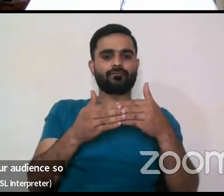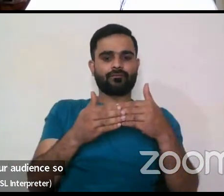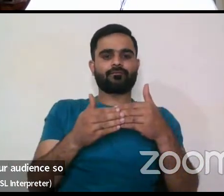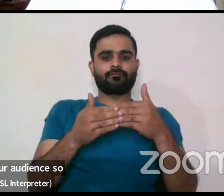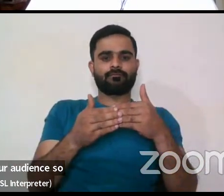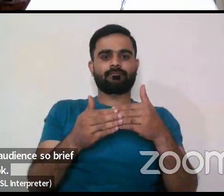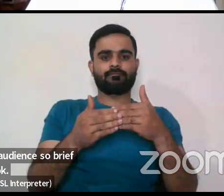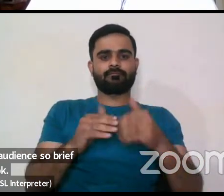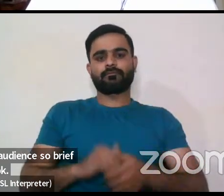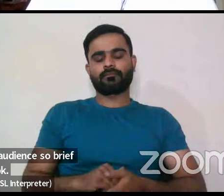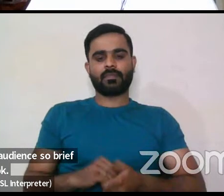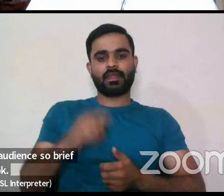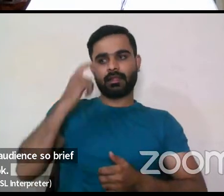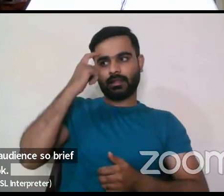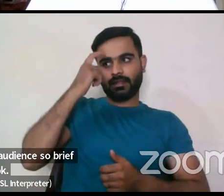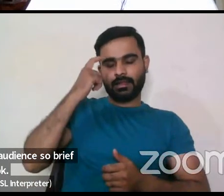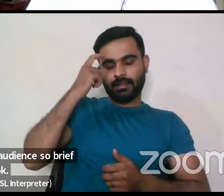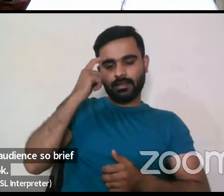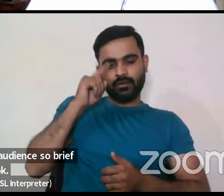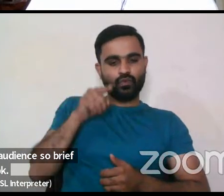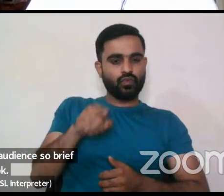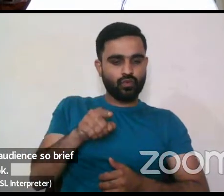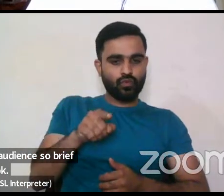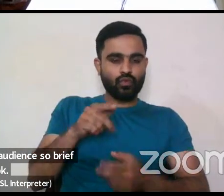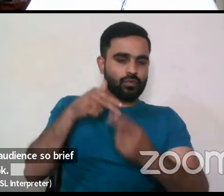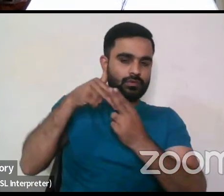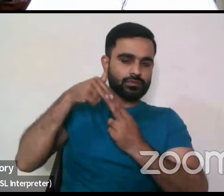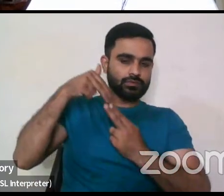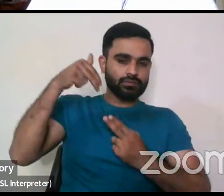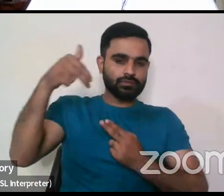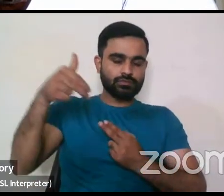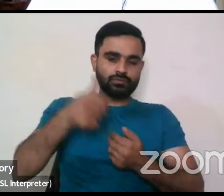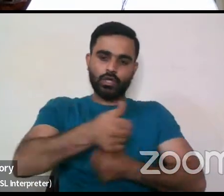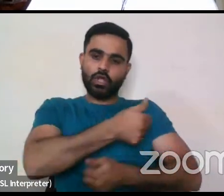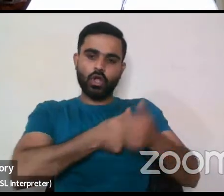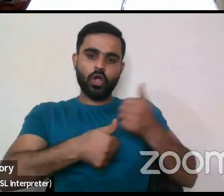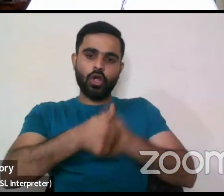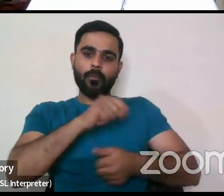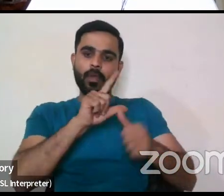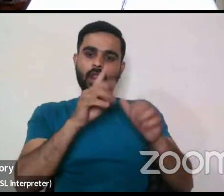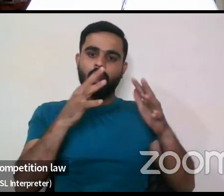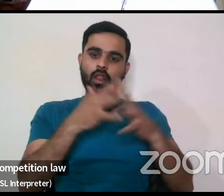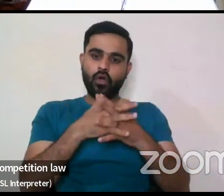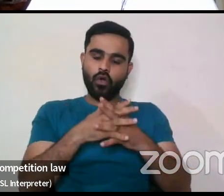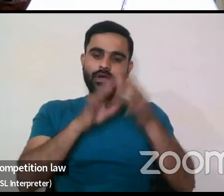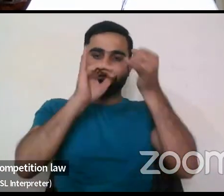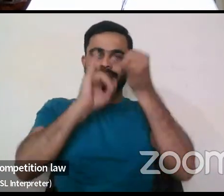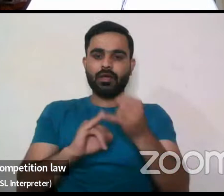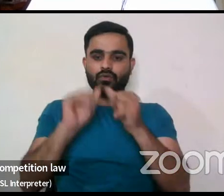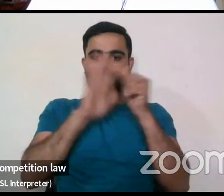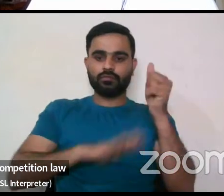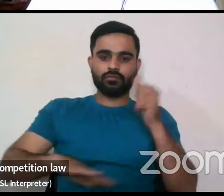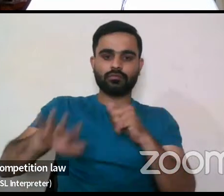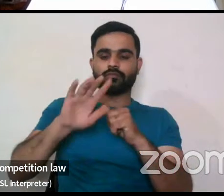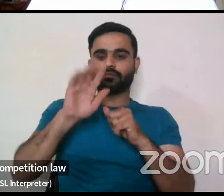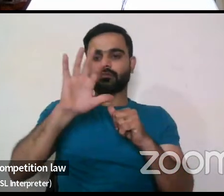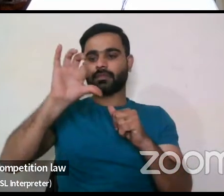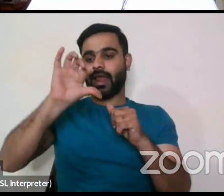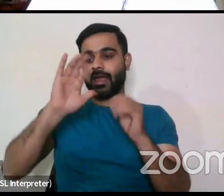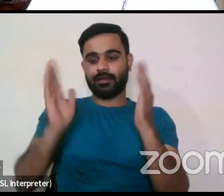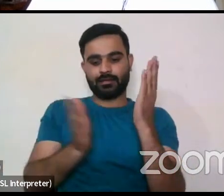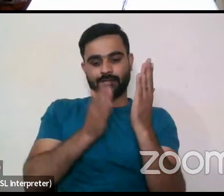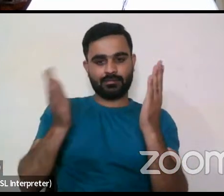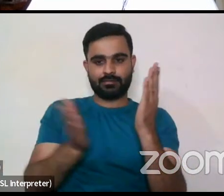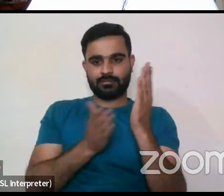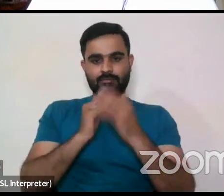to think of it as a story about competition law in South Asia, told in 9 chapters. So